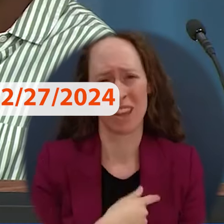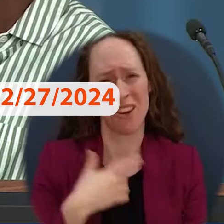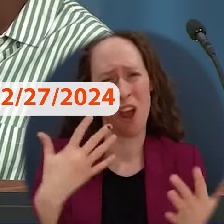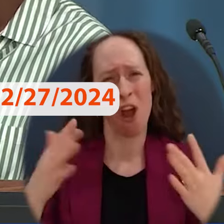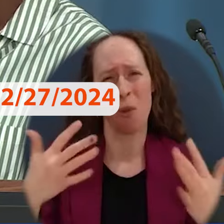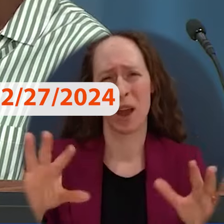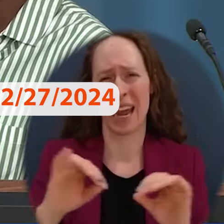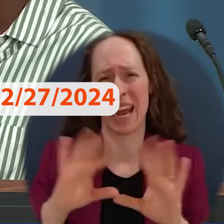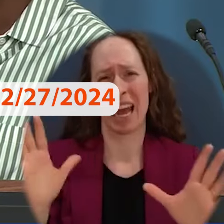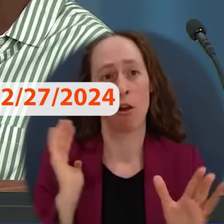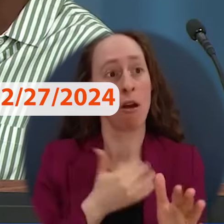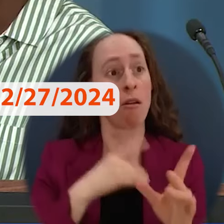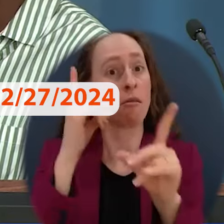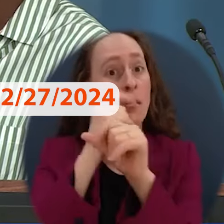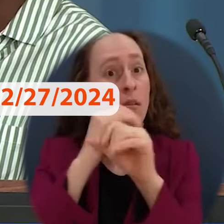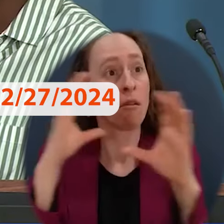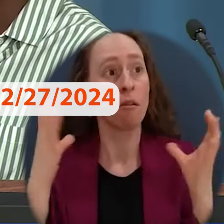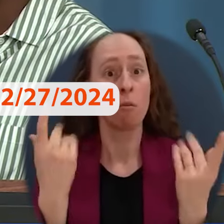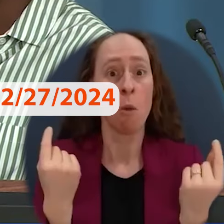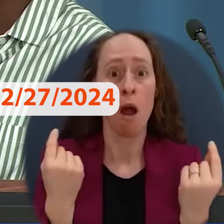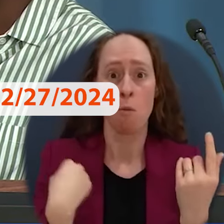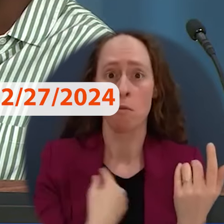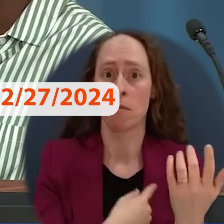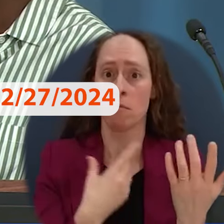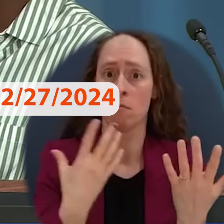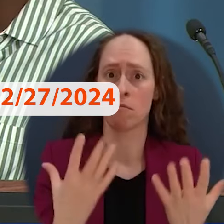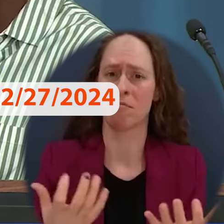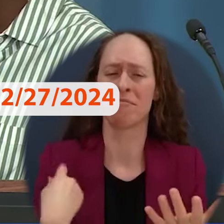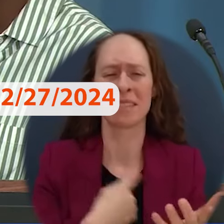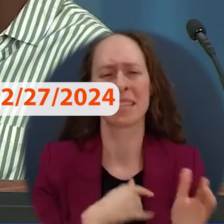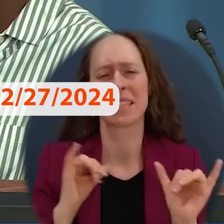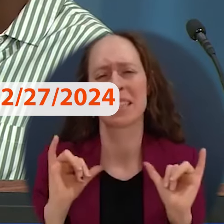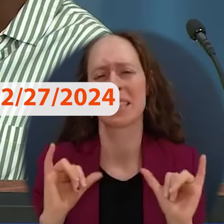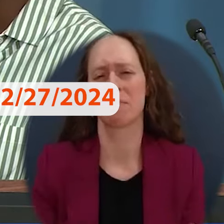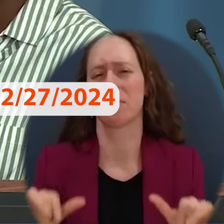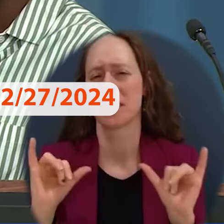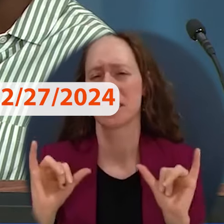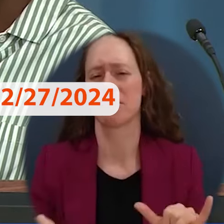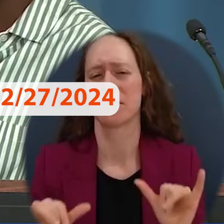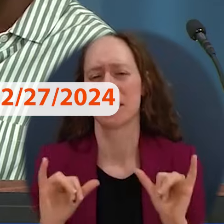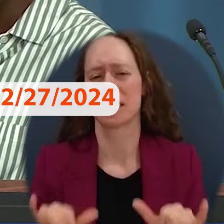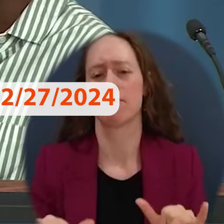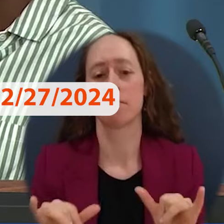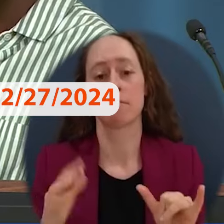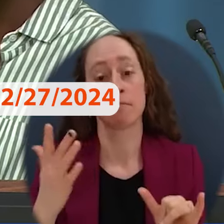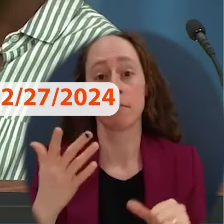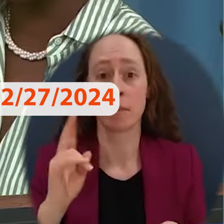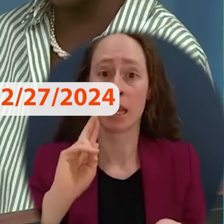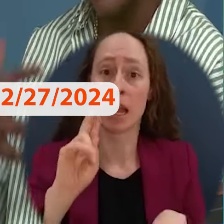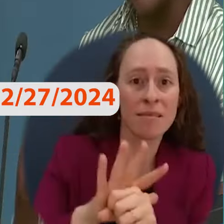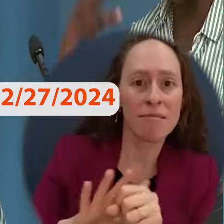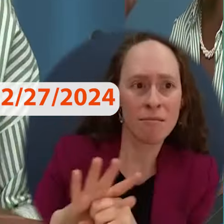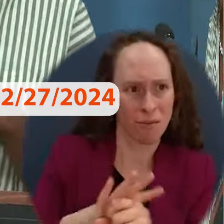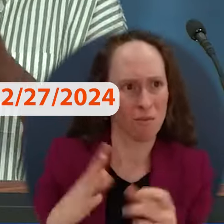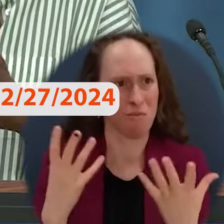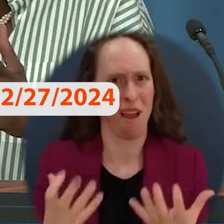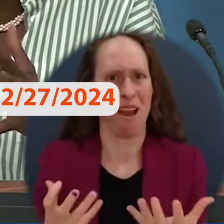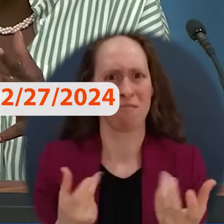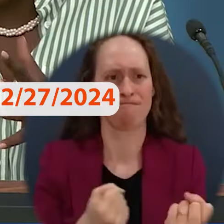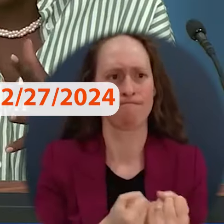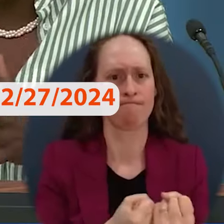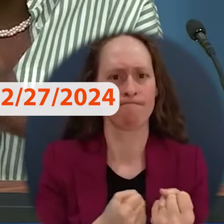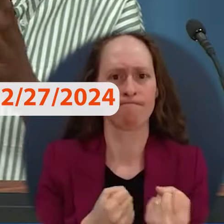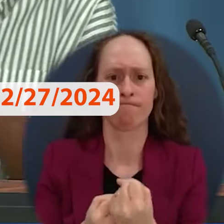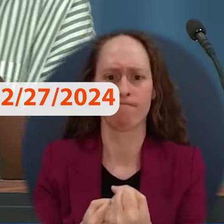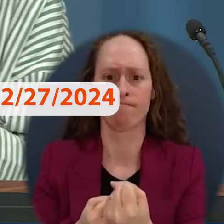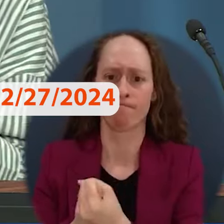and it doesn't change, right? What we want to see is the national supplemental as it was passed out of the Senate, because that hasn't changed,